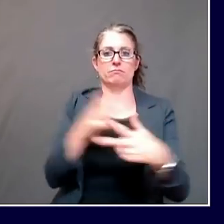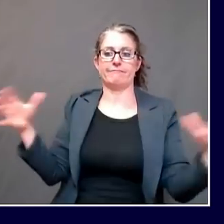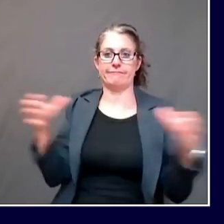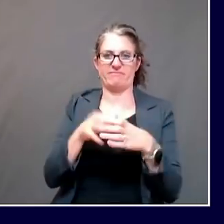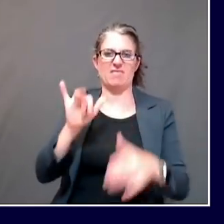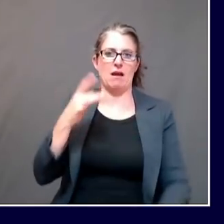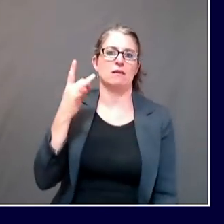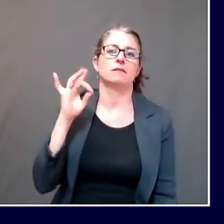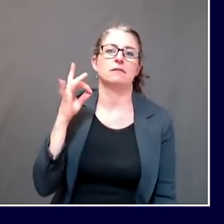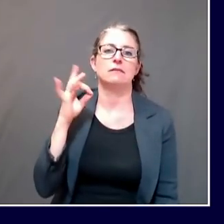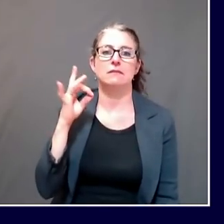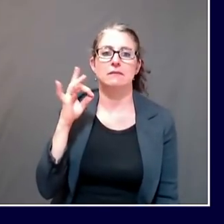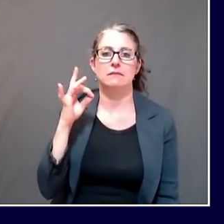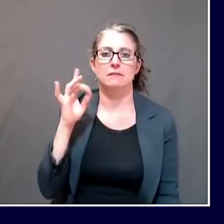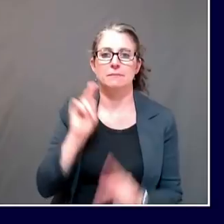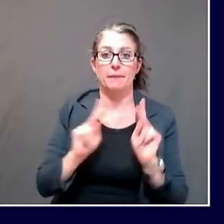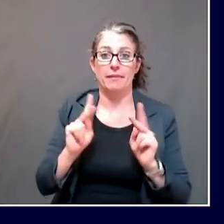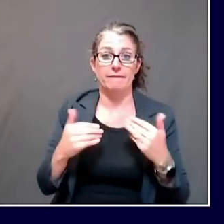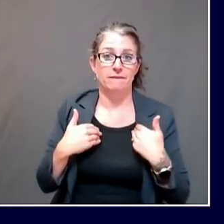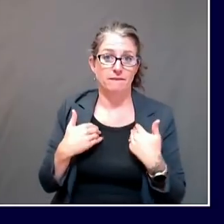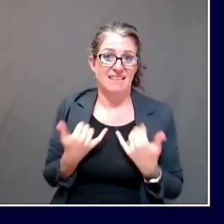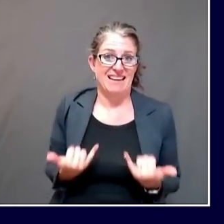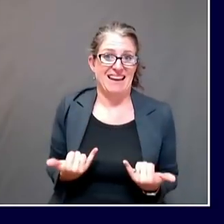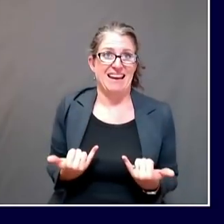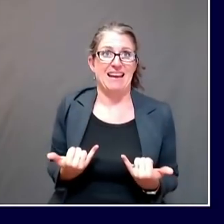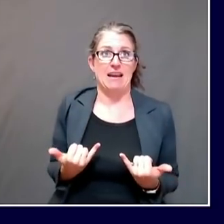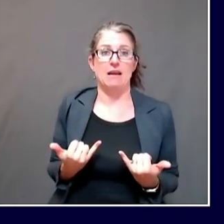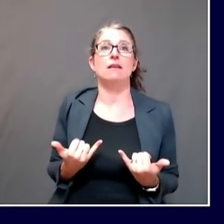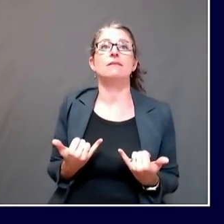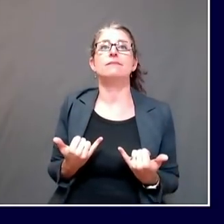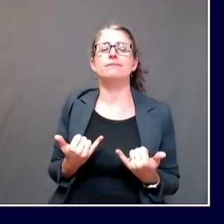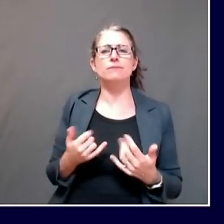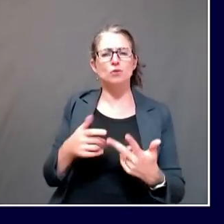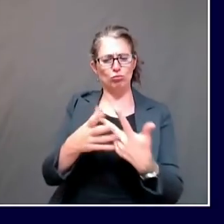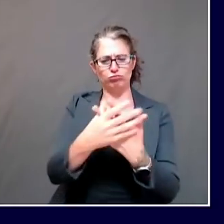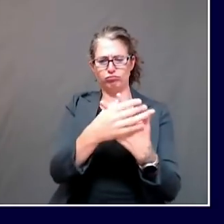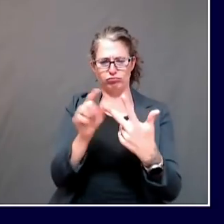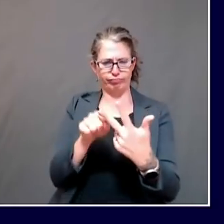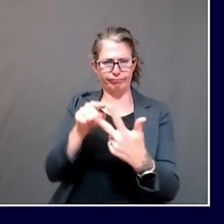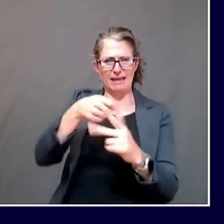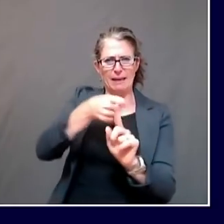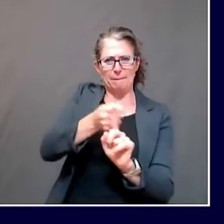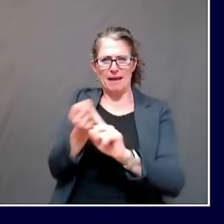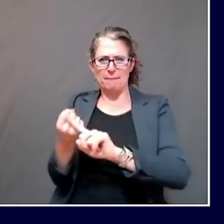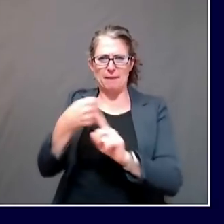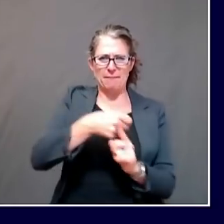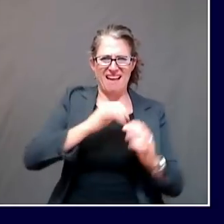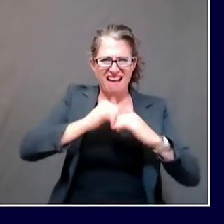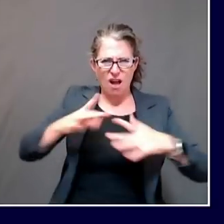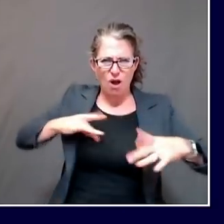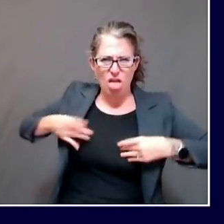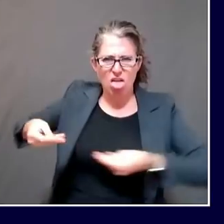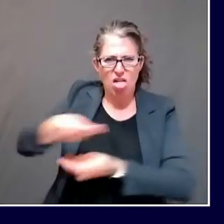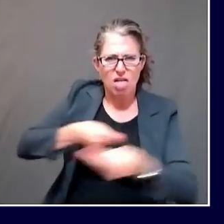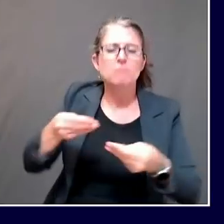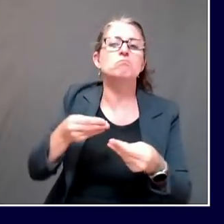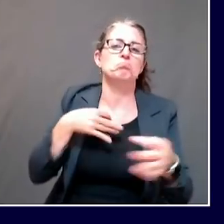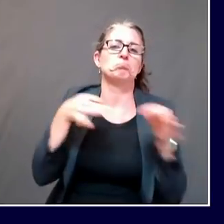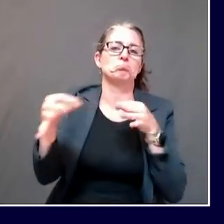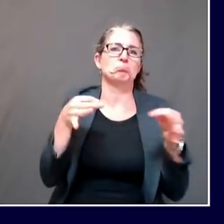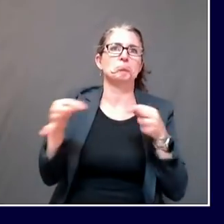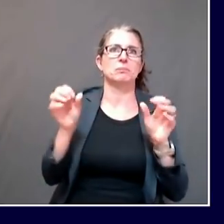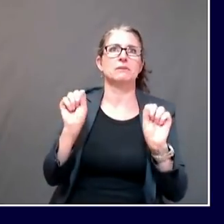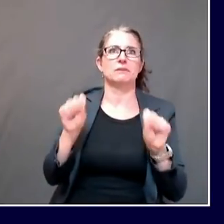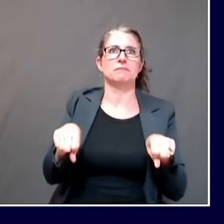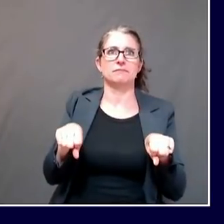resident. Right now, one of the linkages that we have identified that may have generated this outbreak is a group of